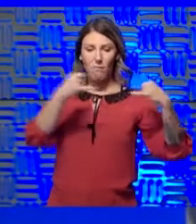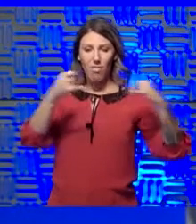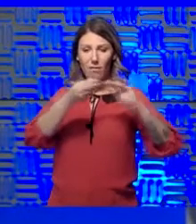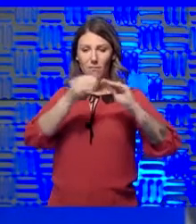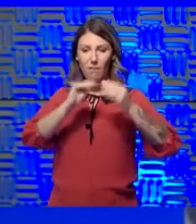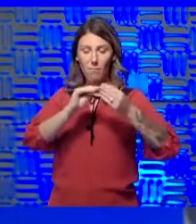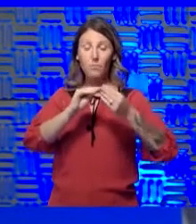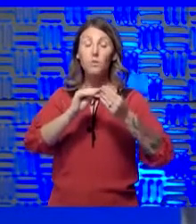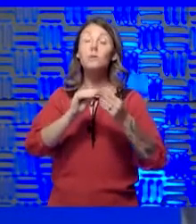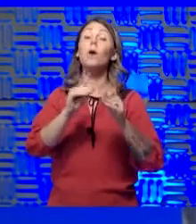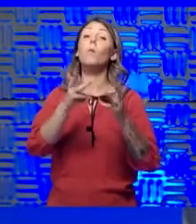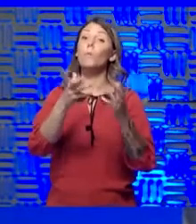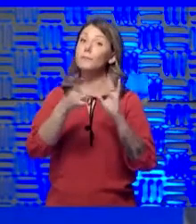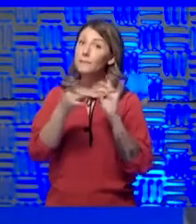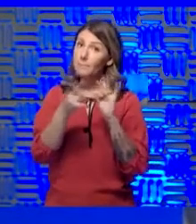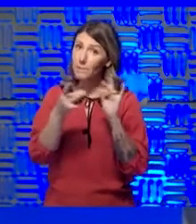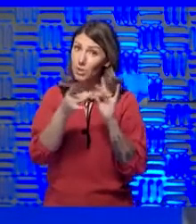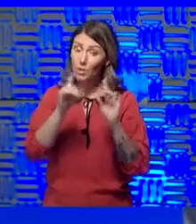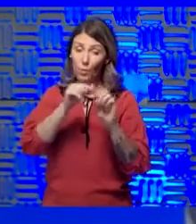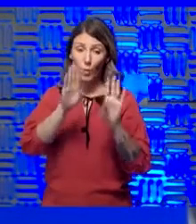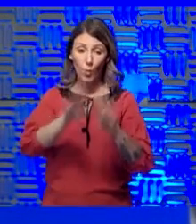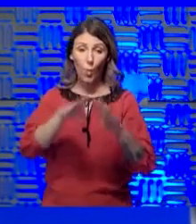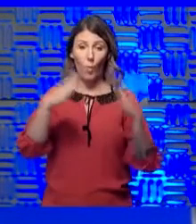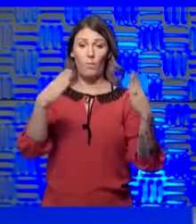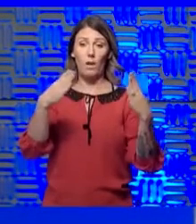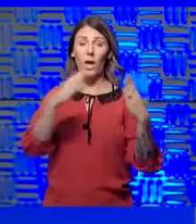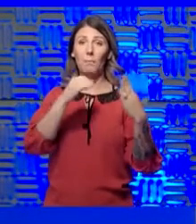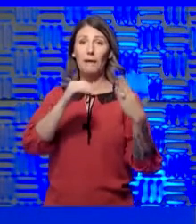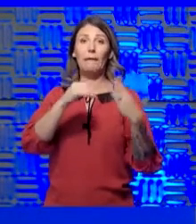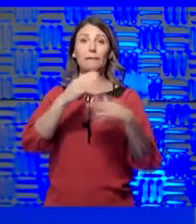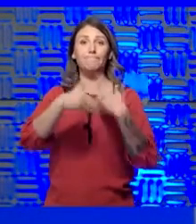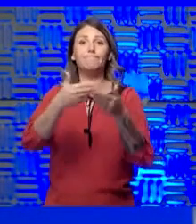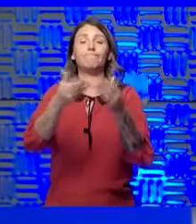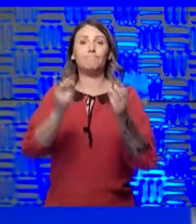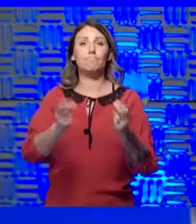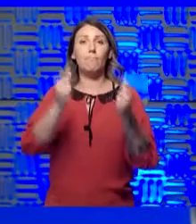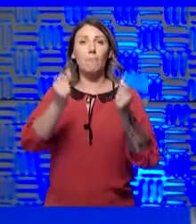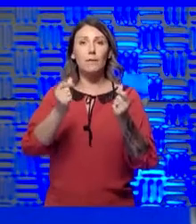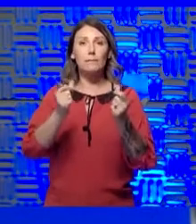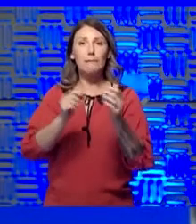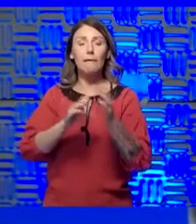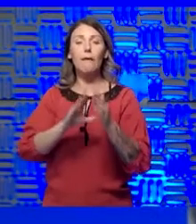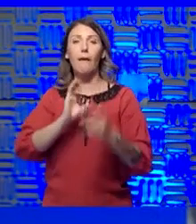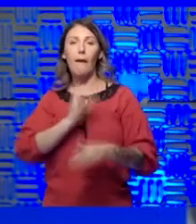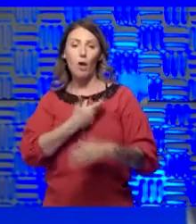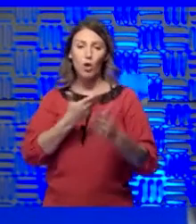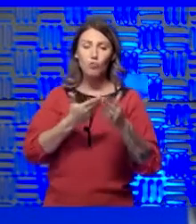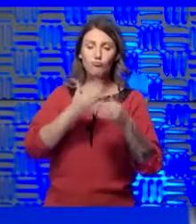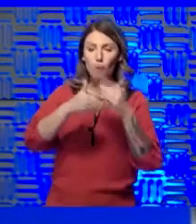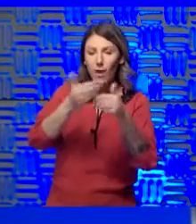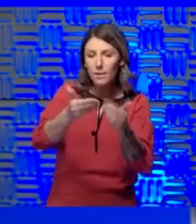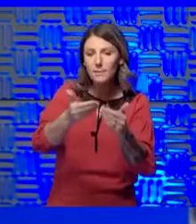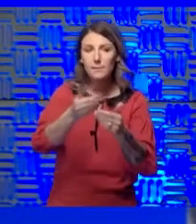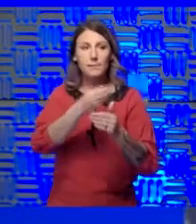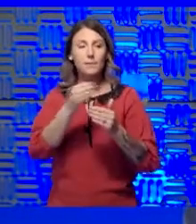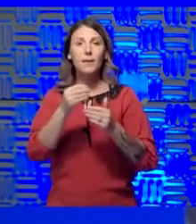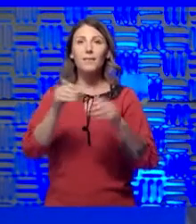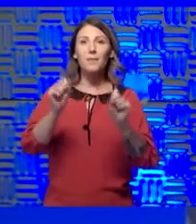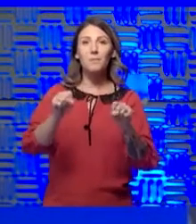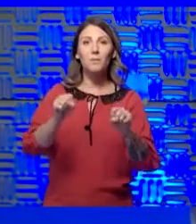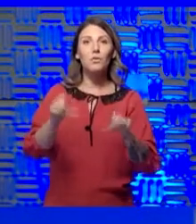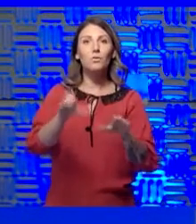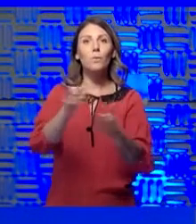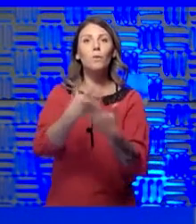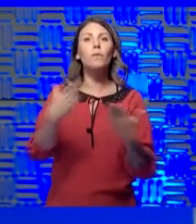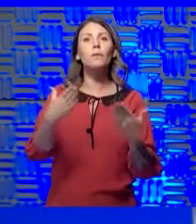do open up and we are starting to escalate and accelerate some of our processes and our ability to do things here